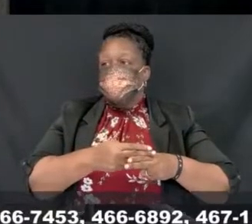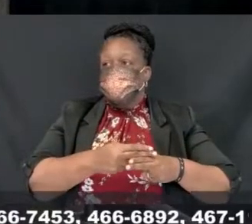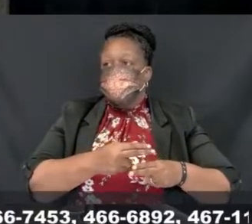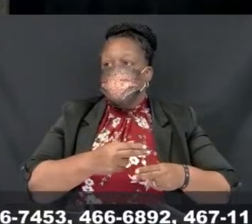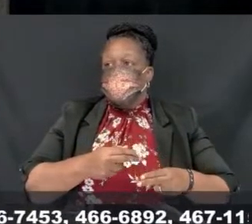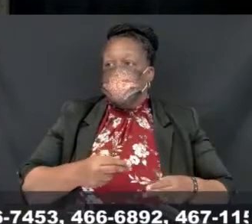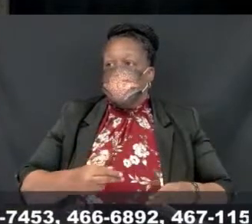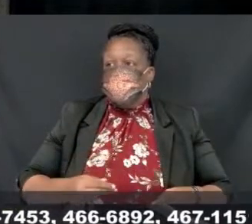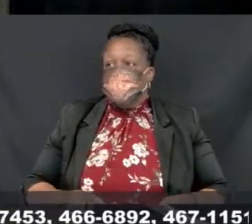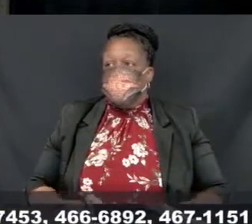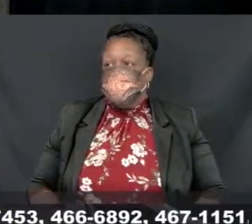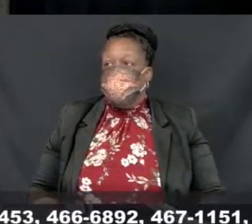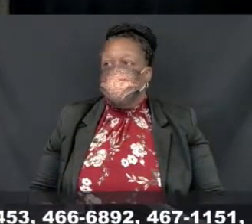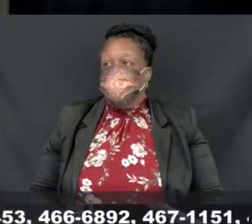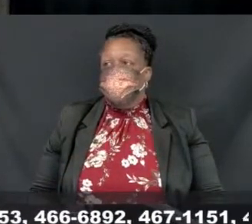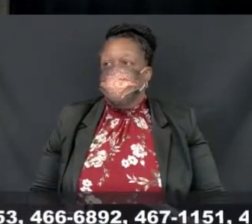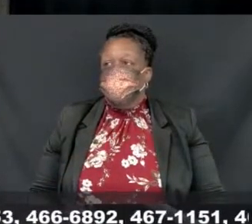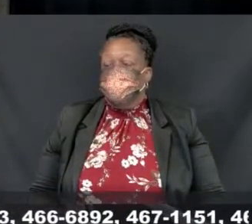statistics department.